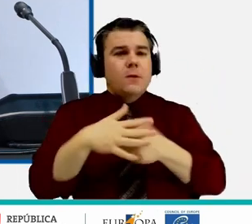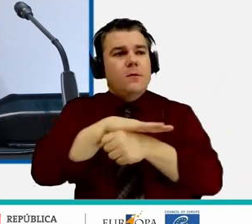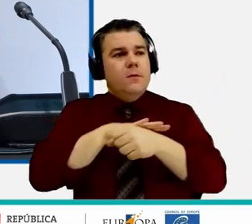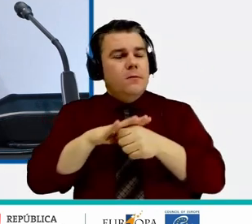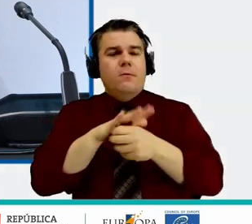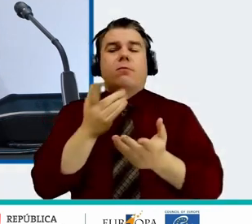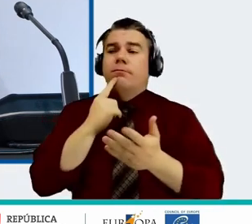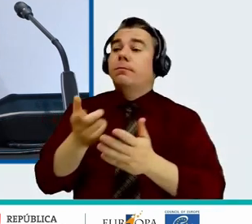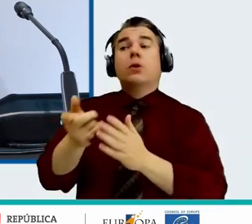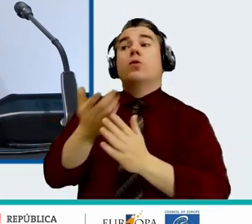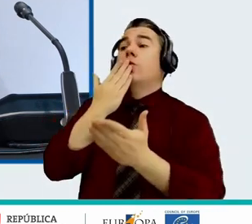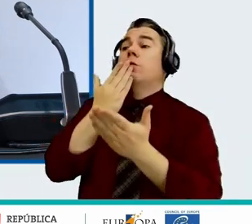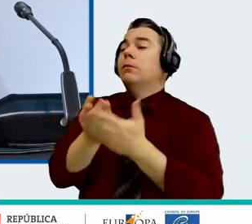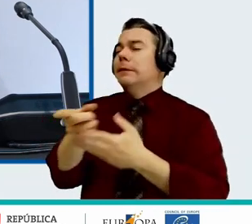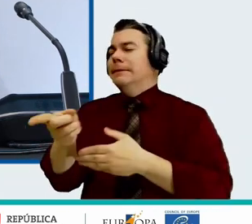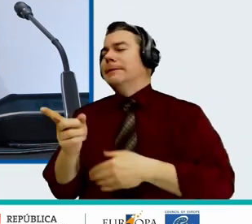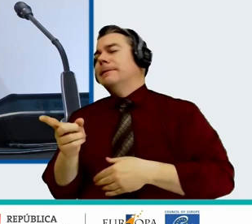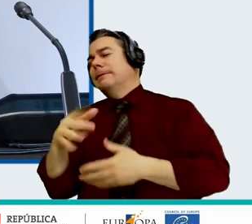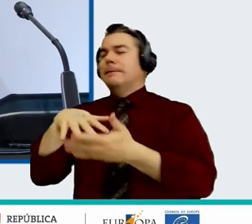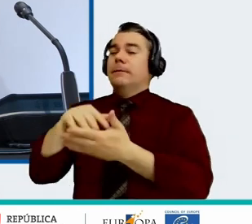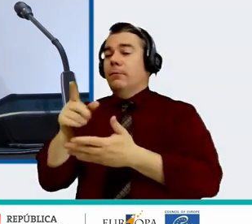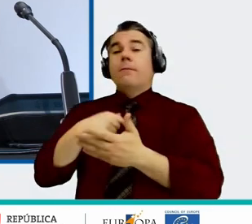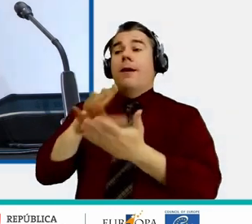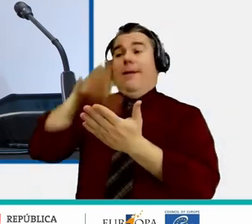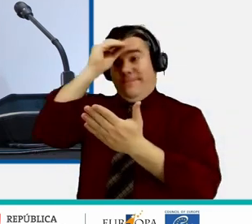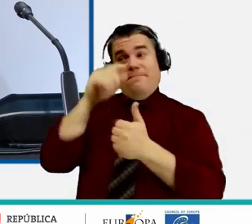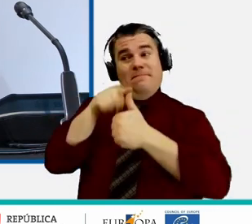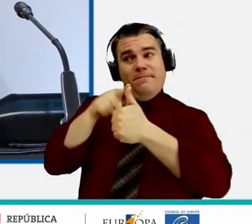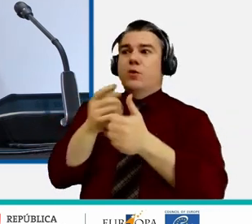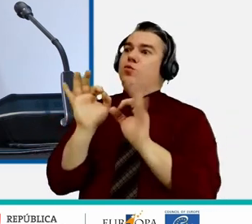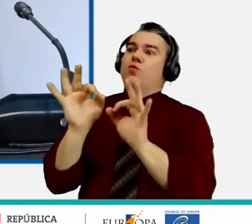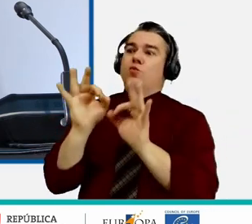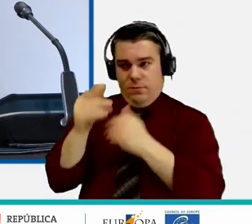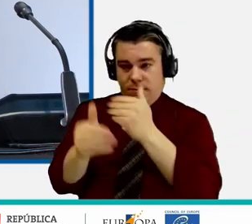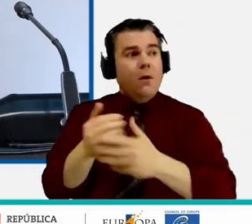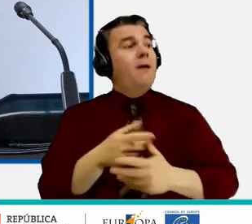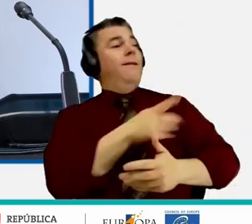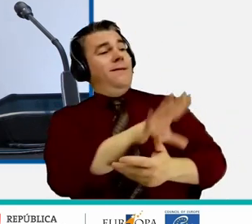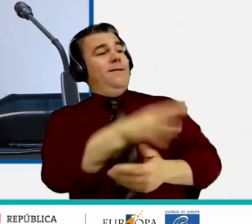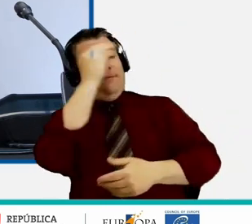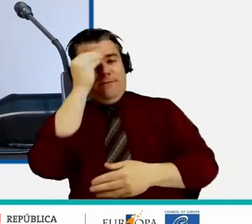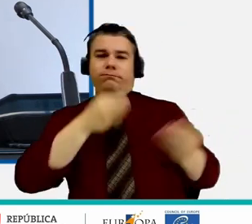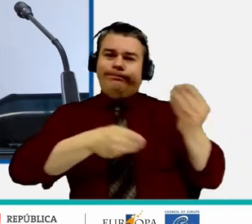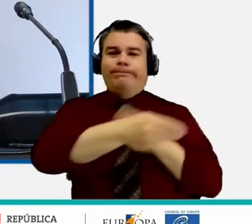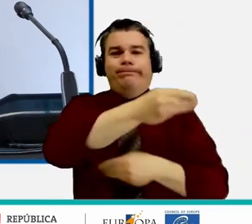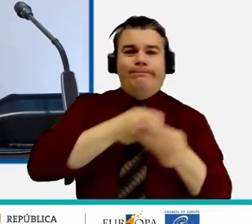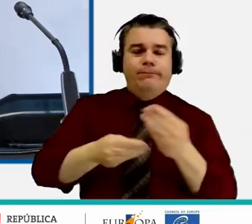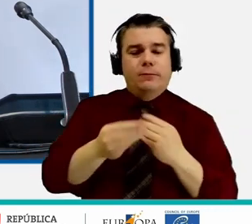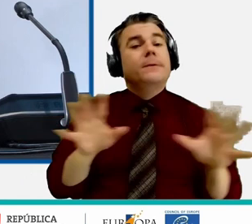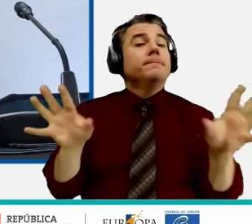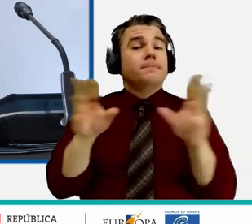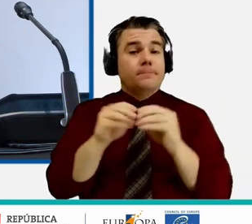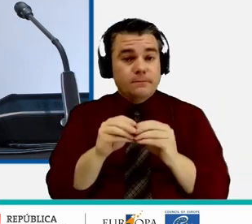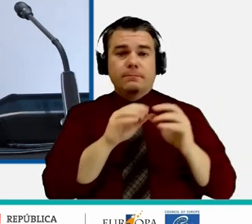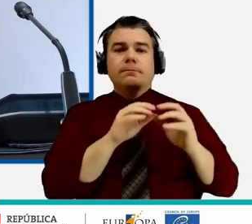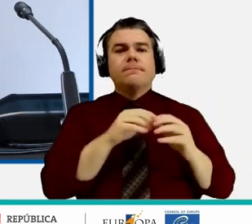development of local strategy and platform. So we have a meeting even for a semester with all the